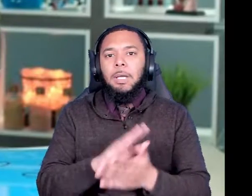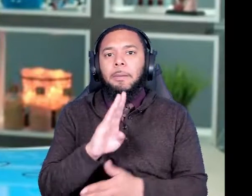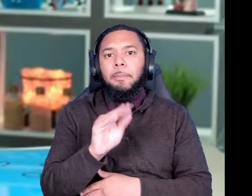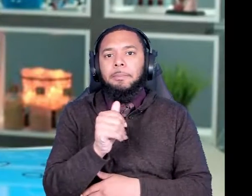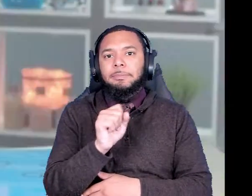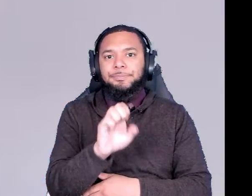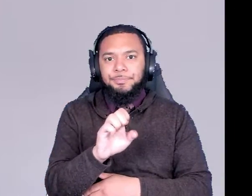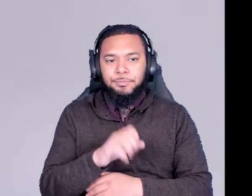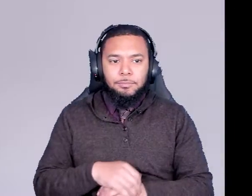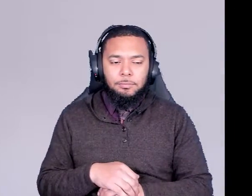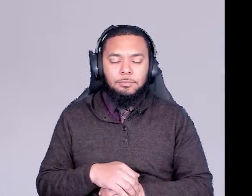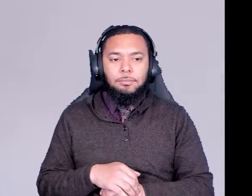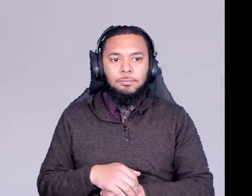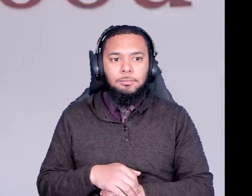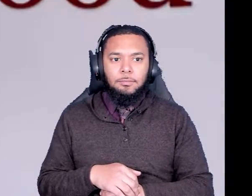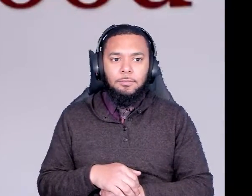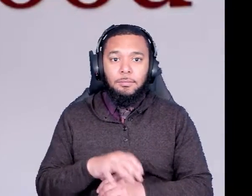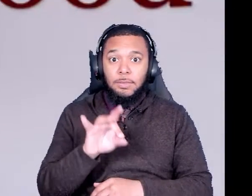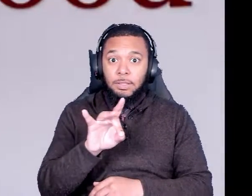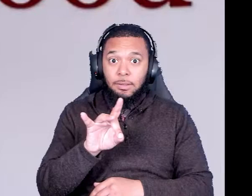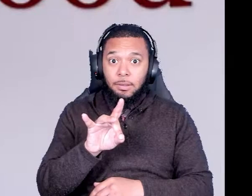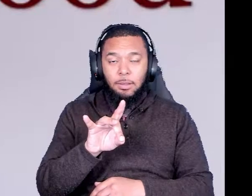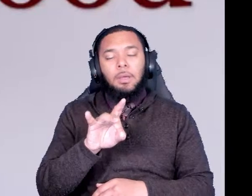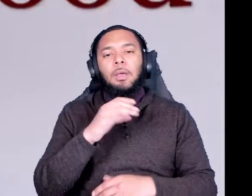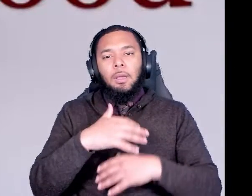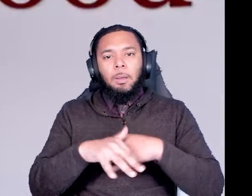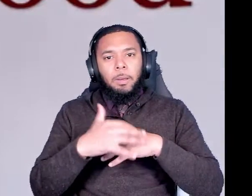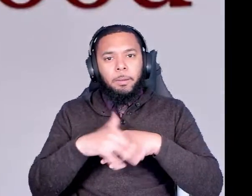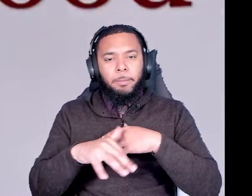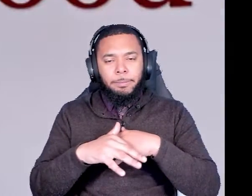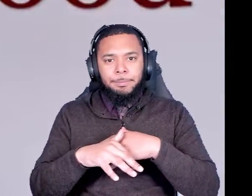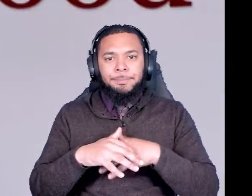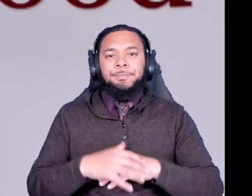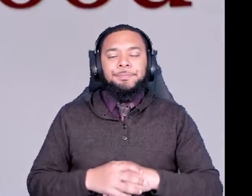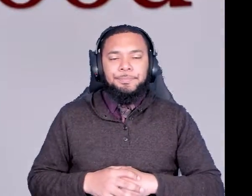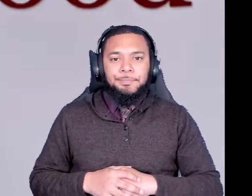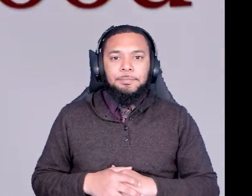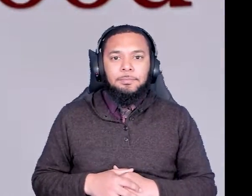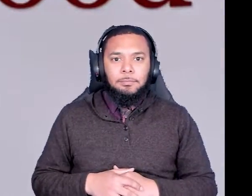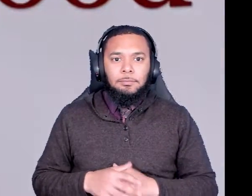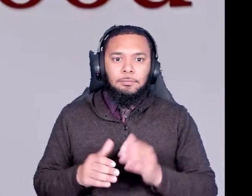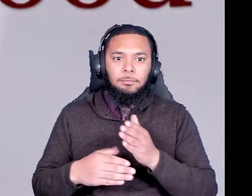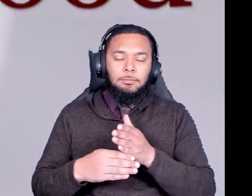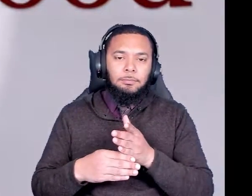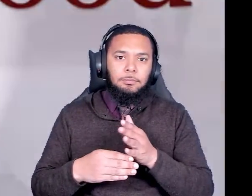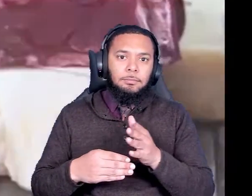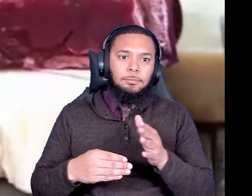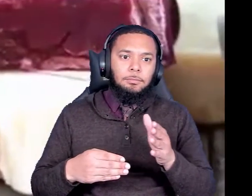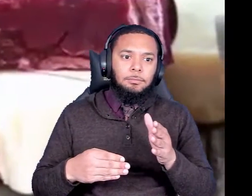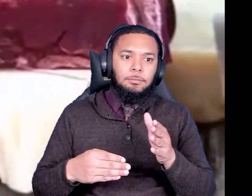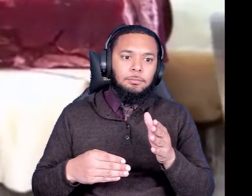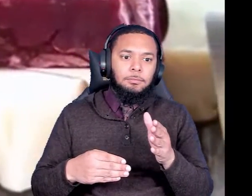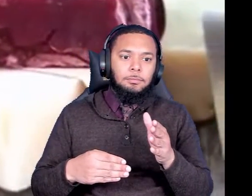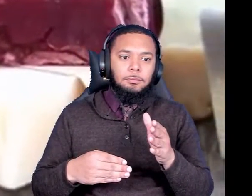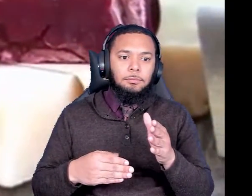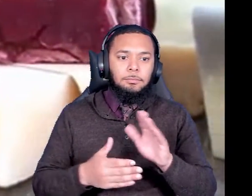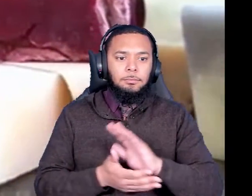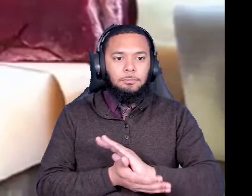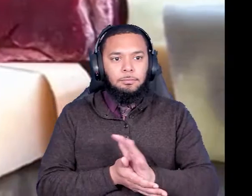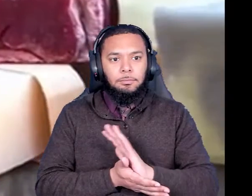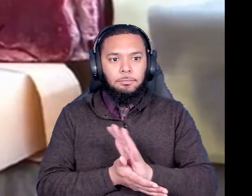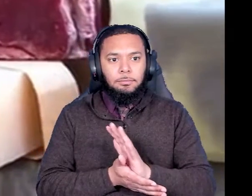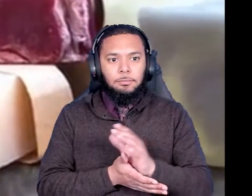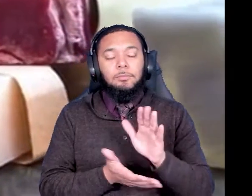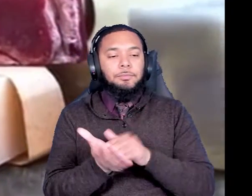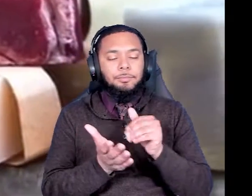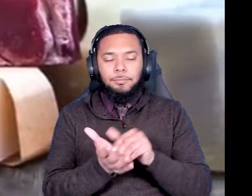just above water, around 8 is where we find blood. It's slightly basic. Moving up, further and further, you're going to get to things